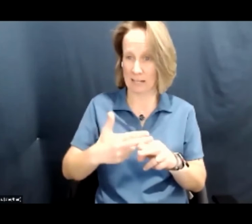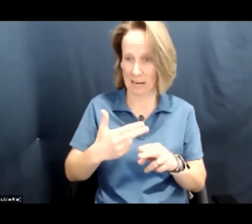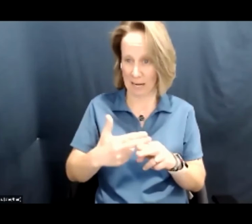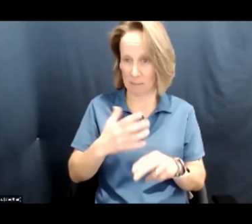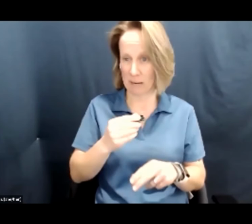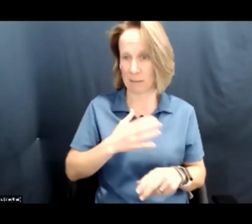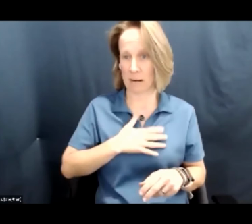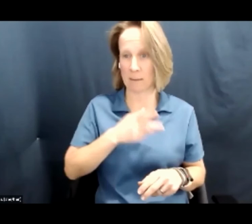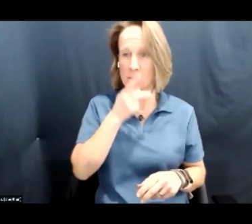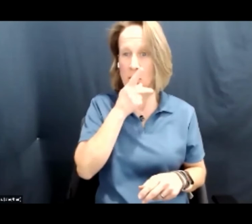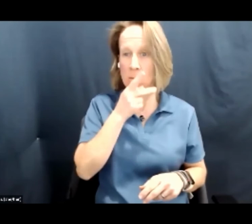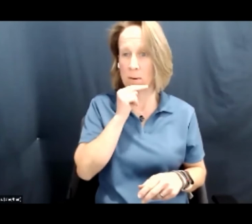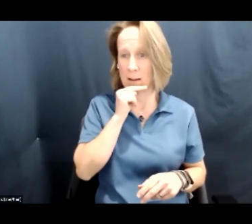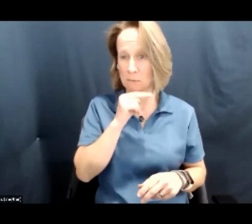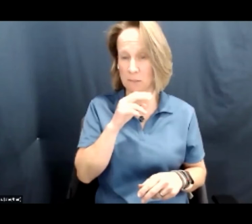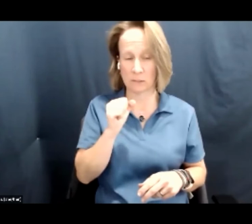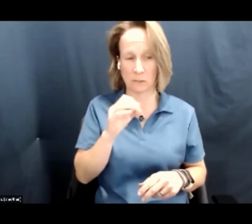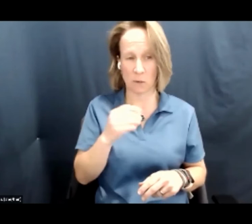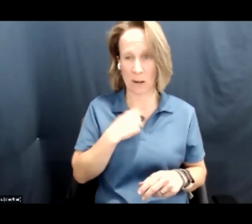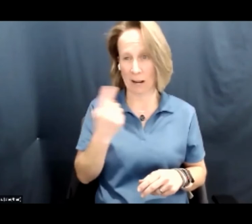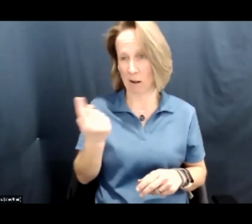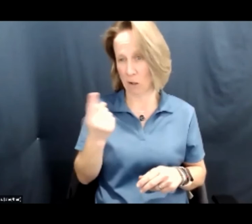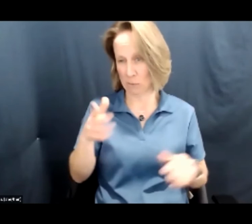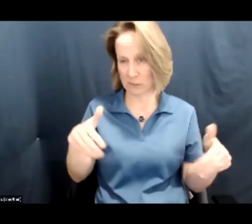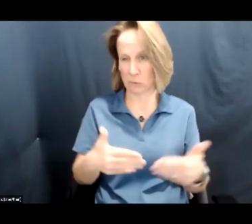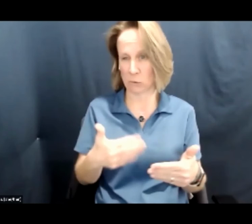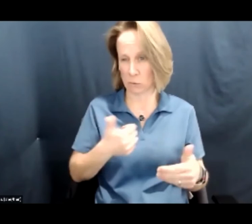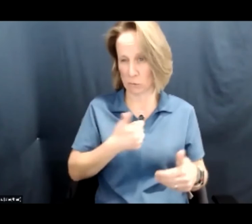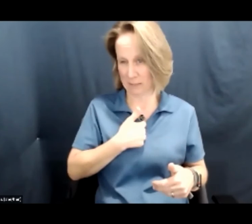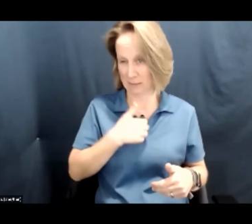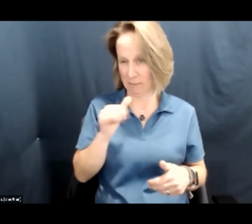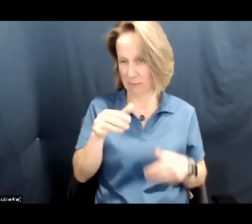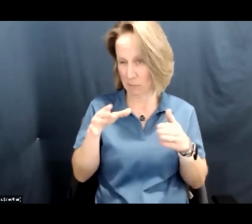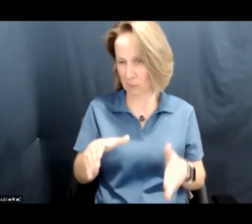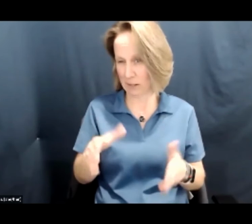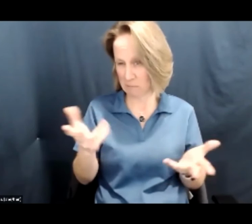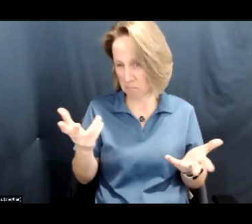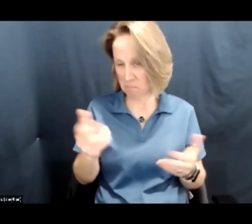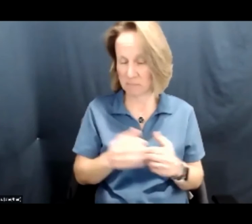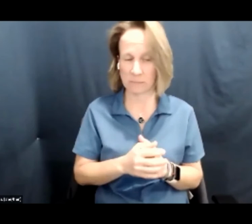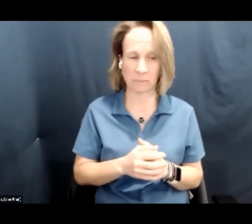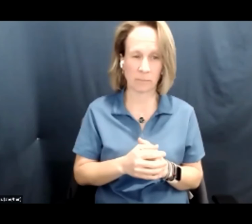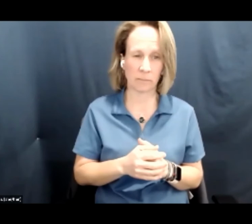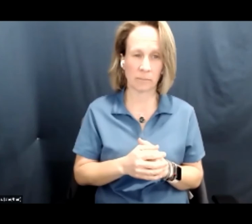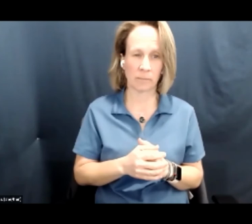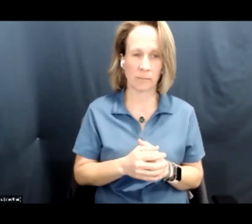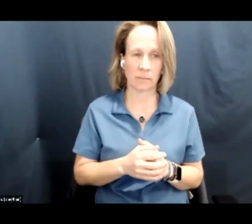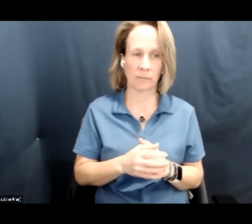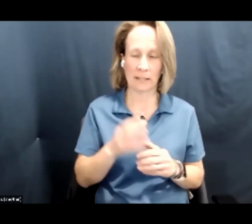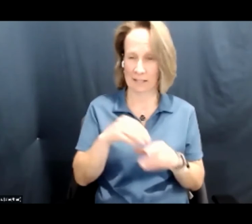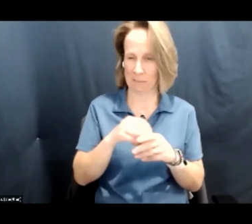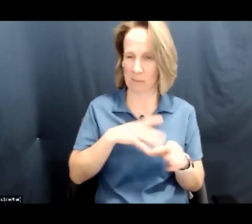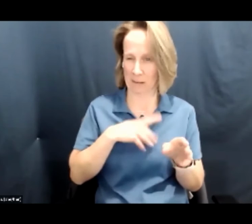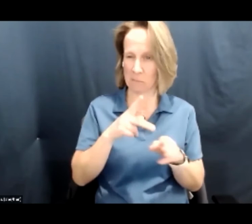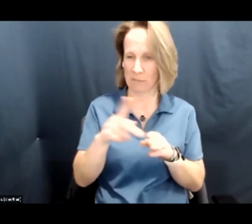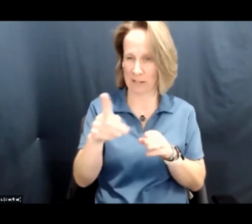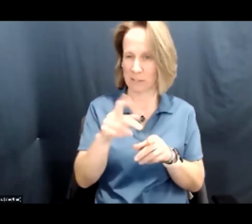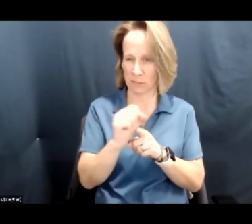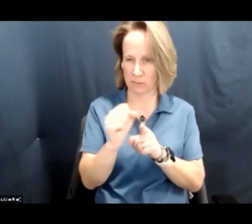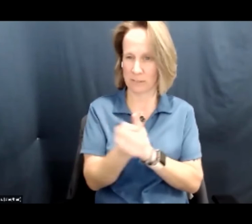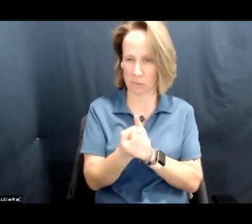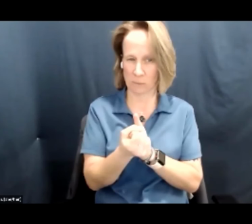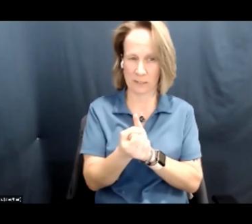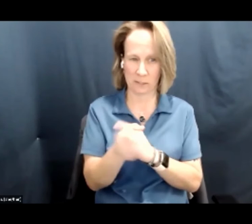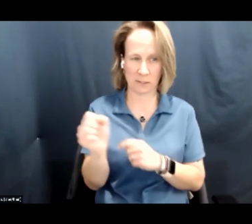pronouns. So I always like to introduce myself that way, especially in like my professional context,